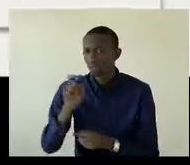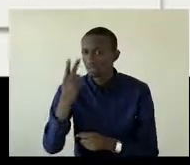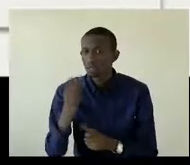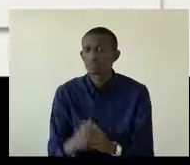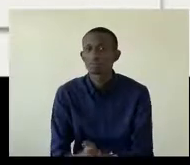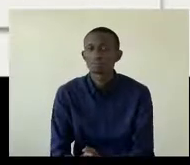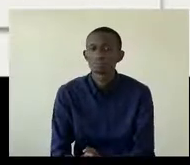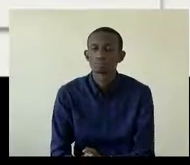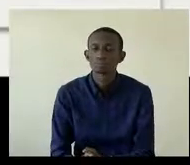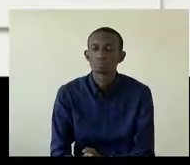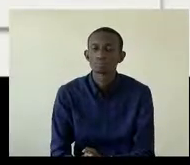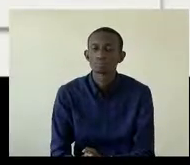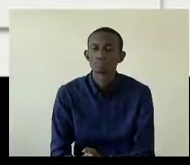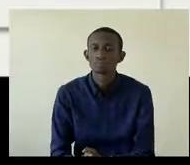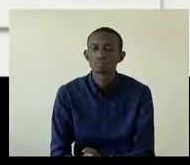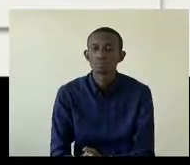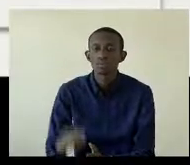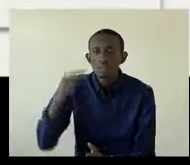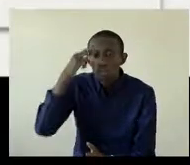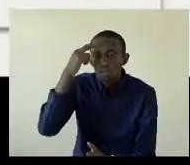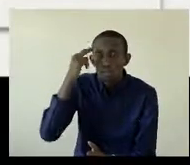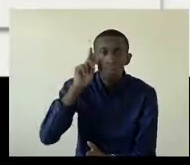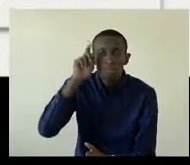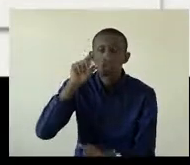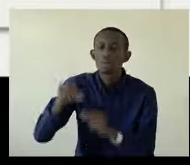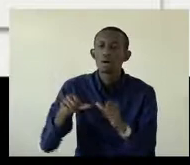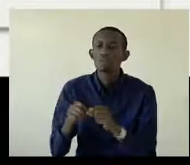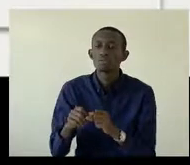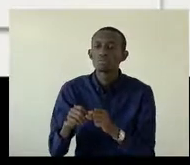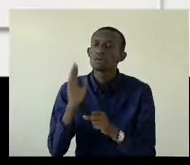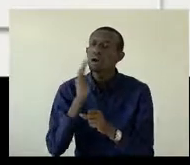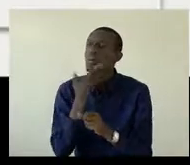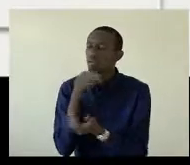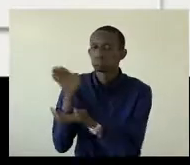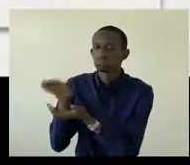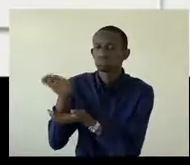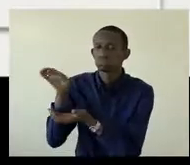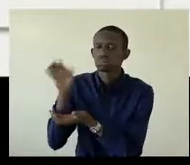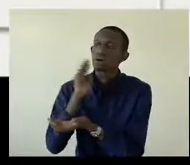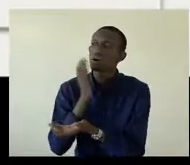what about catchment? What does the tank show you?